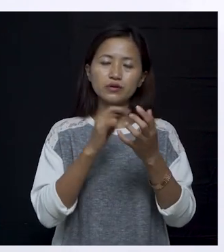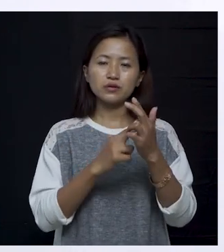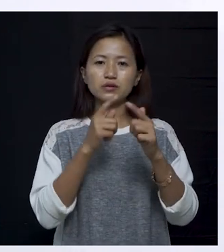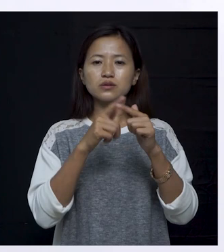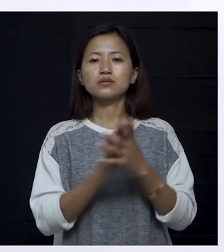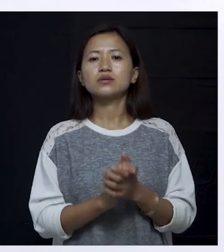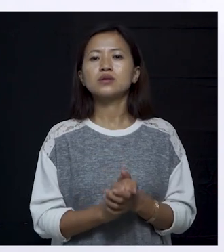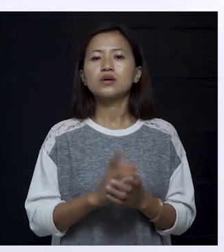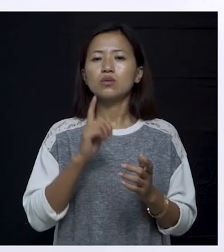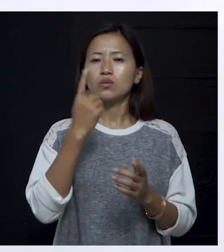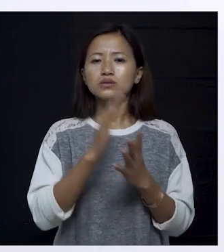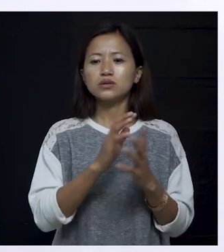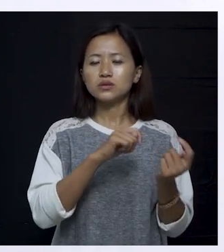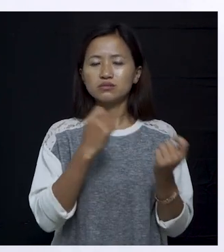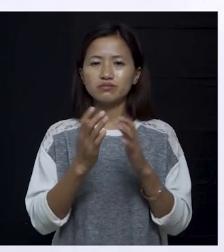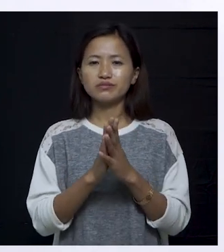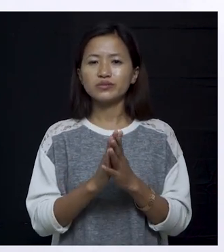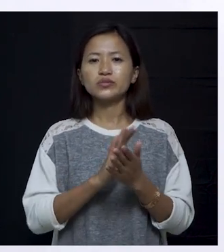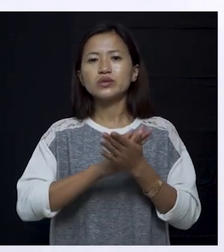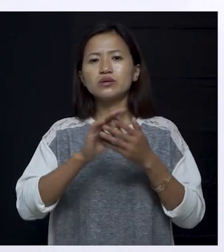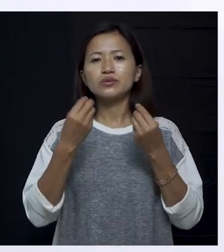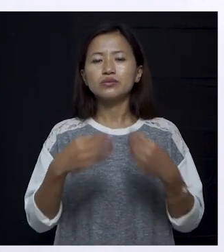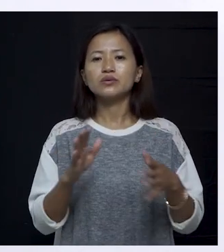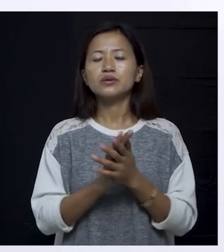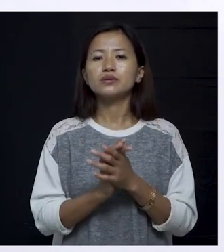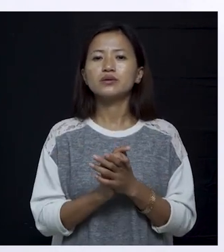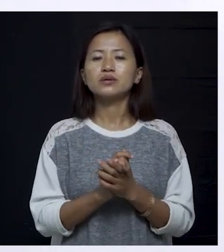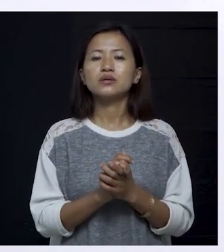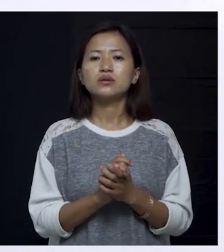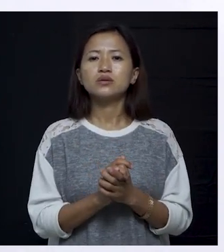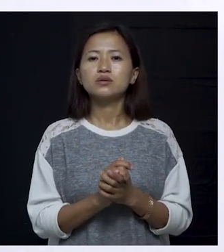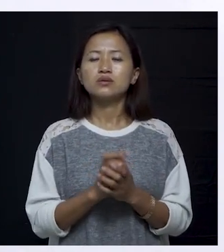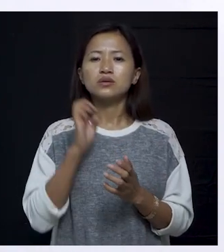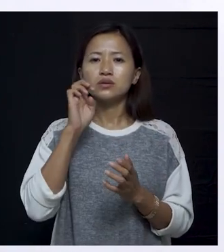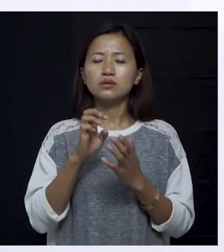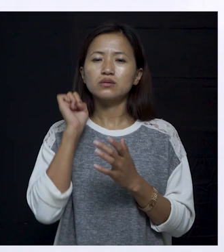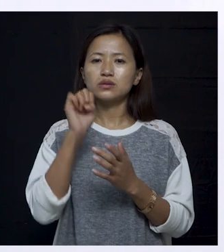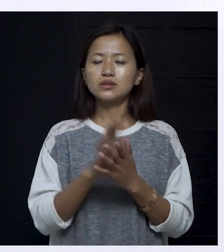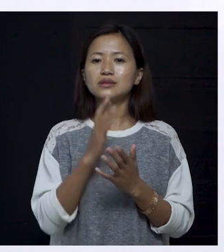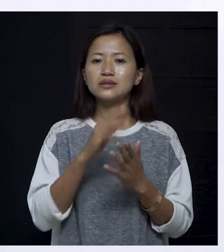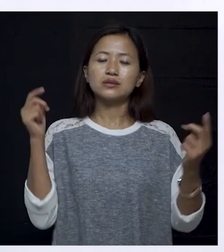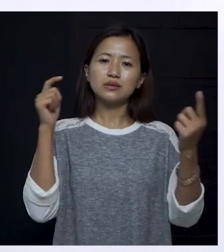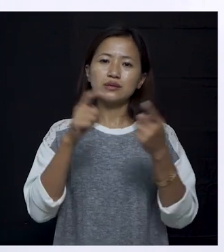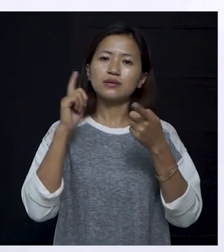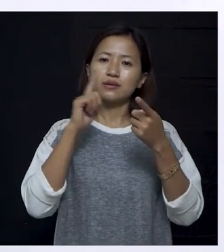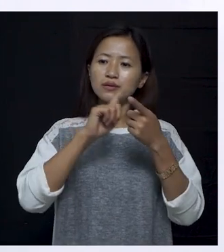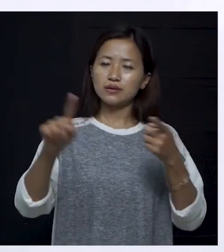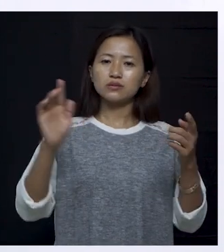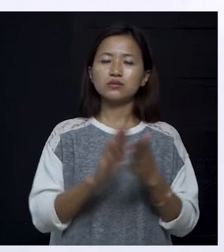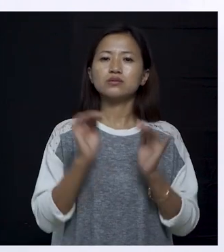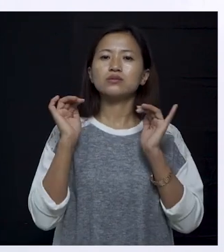once a judge retires, okay? Once a judge retires, he or she is again not supposed,